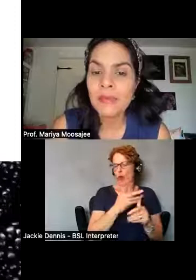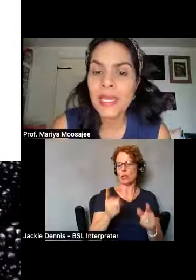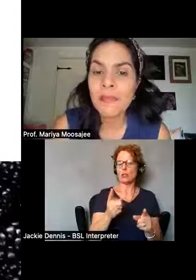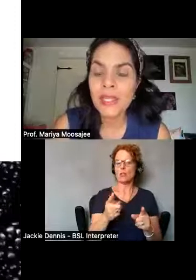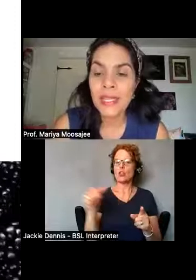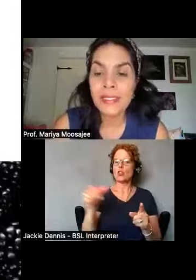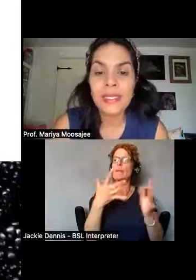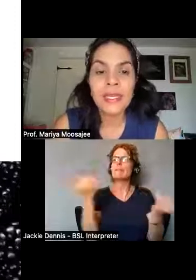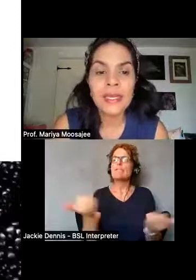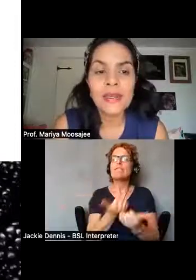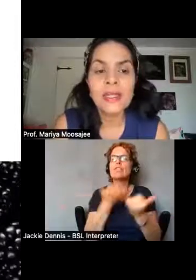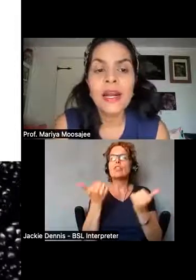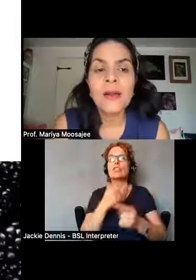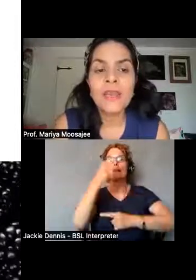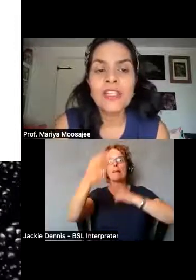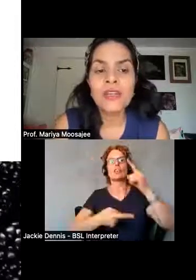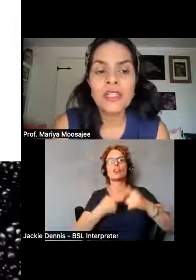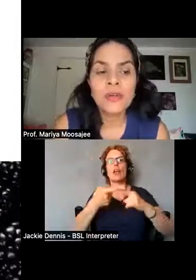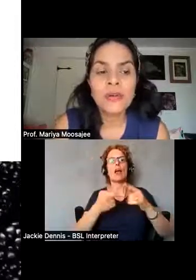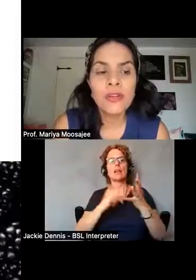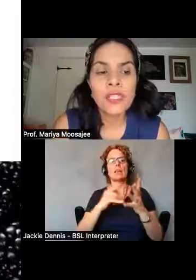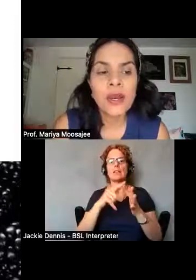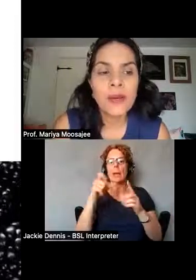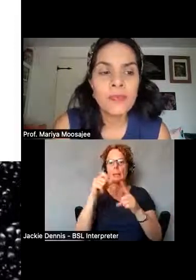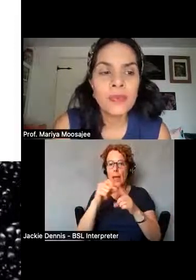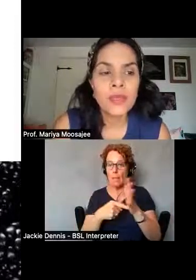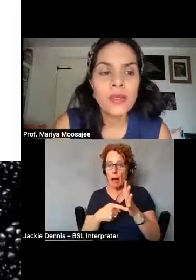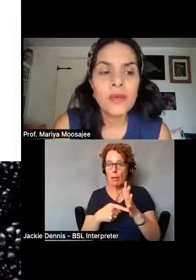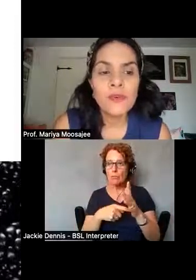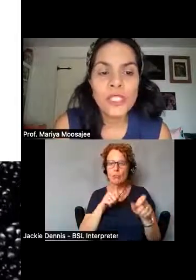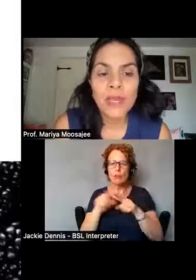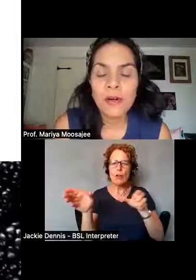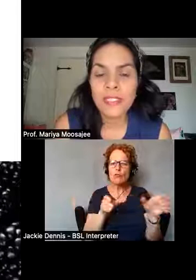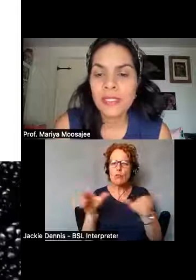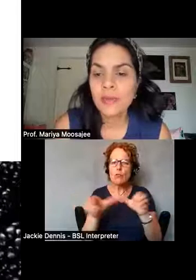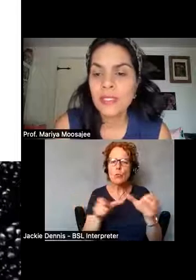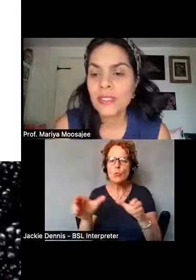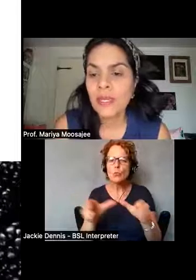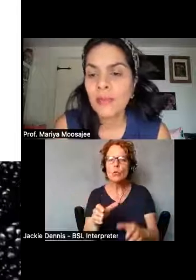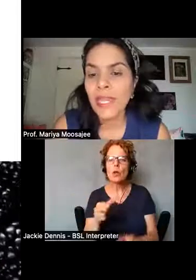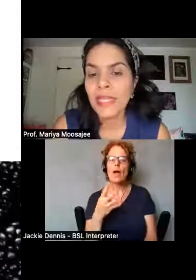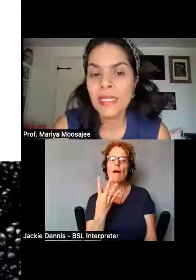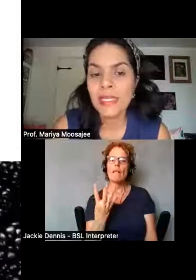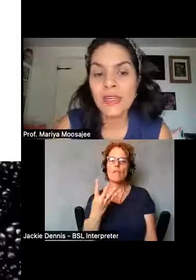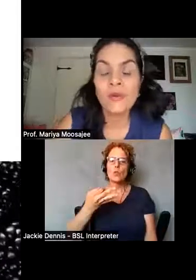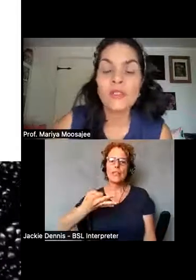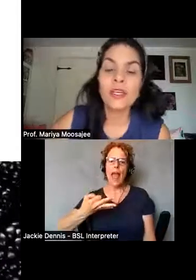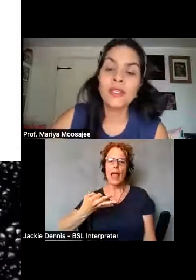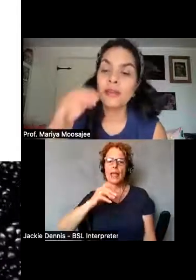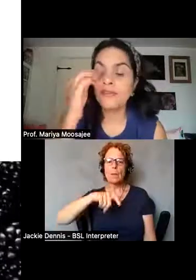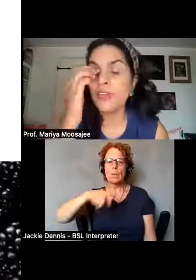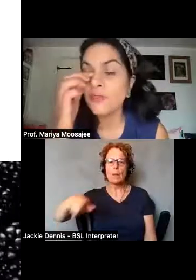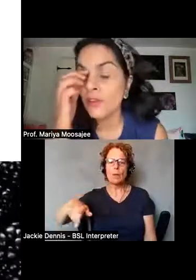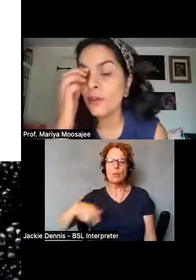in September next year. They're trying to recruit 48 participants, 18 years and older.